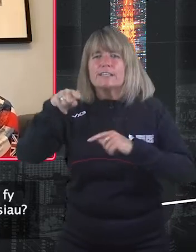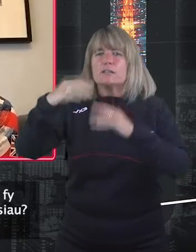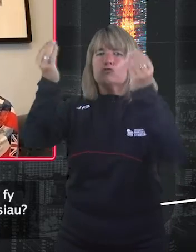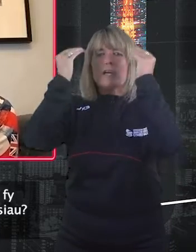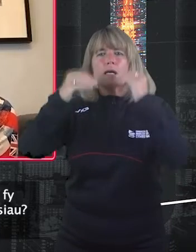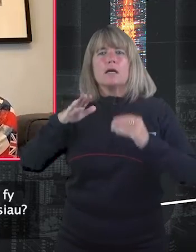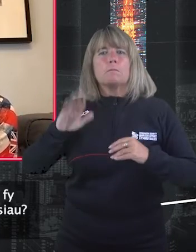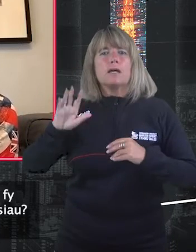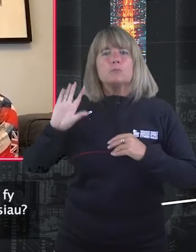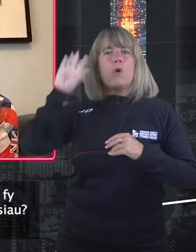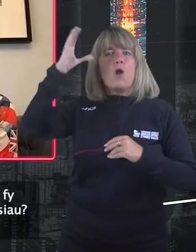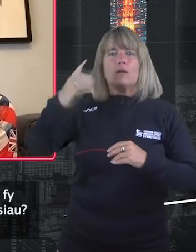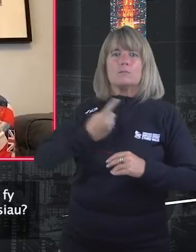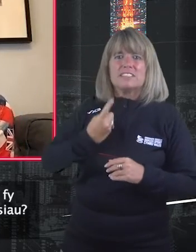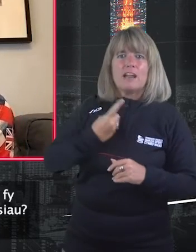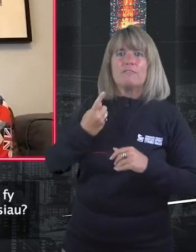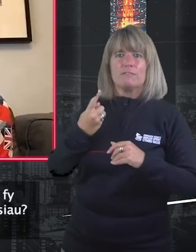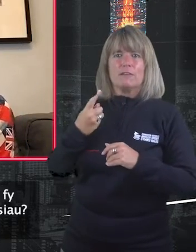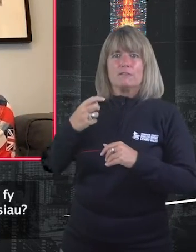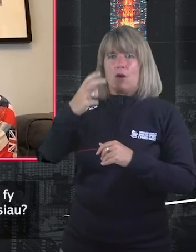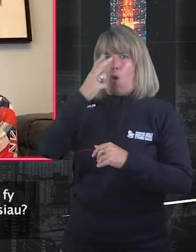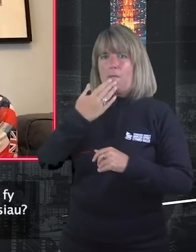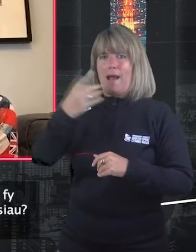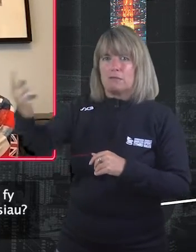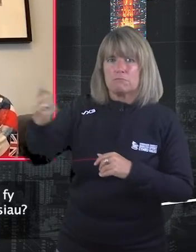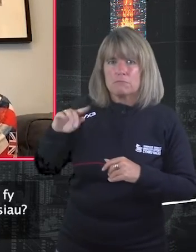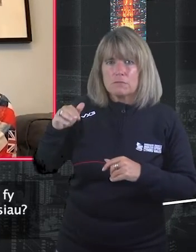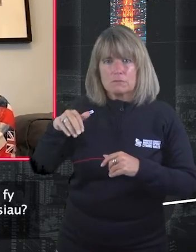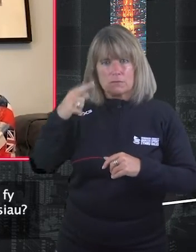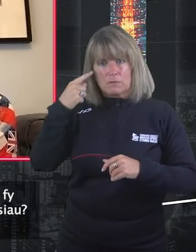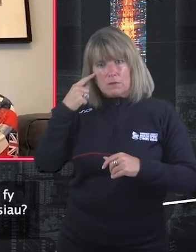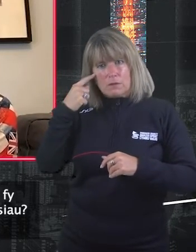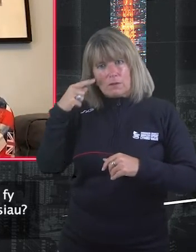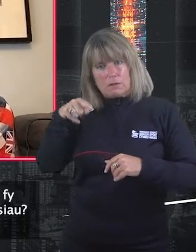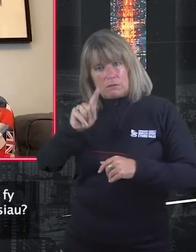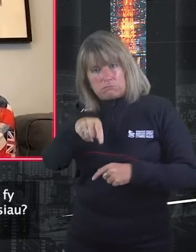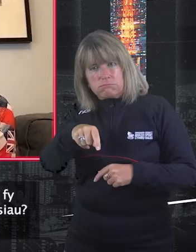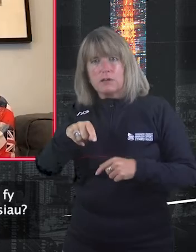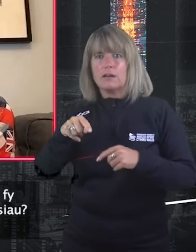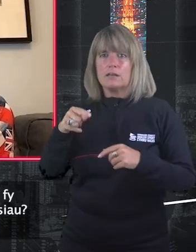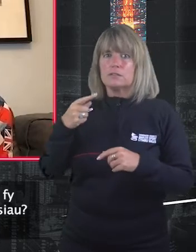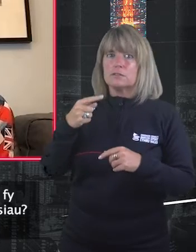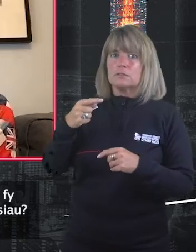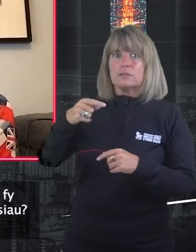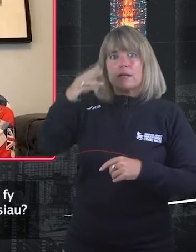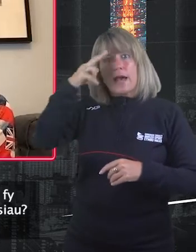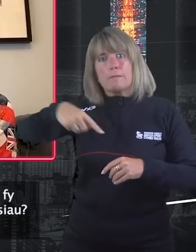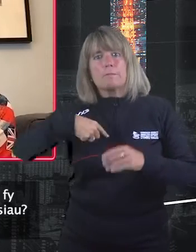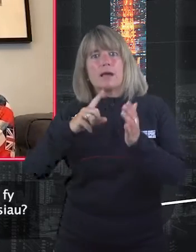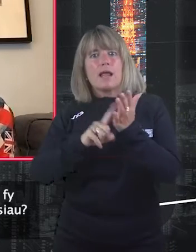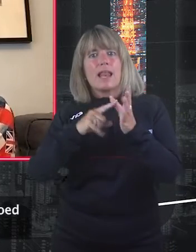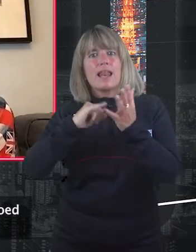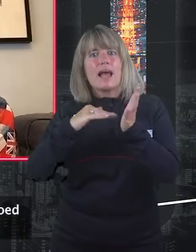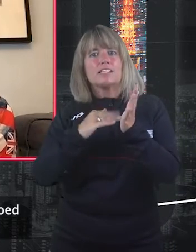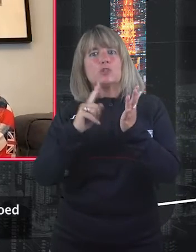myself, and this kind of old man walked up to me and I thought, you know, what's this all about? And you know, he said, hi, my name's Lassa,